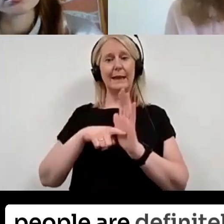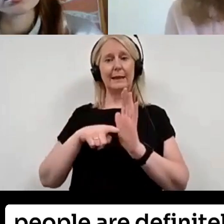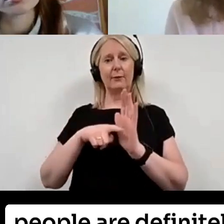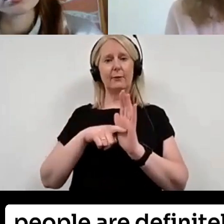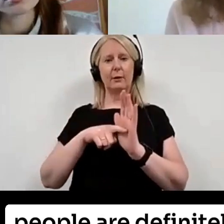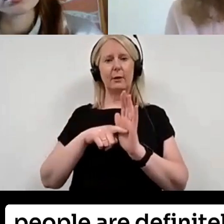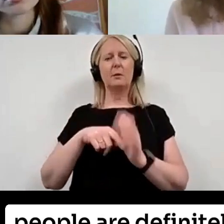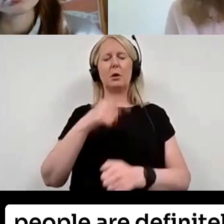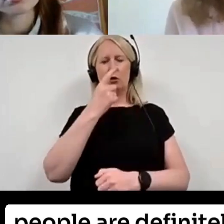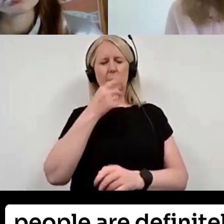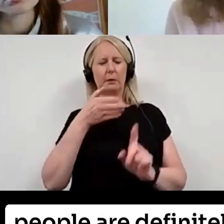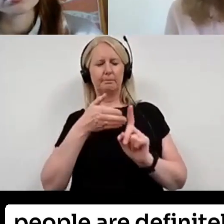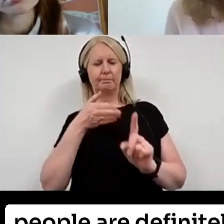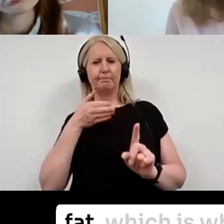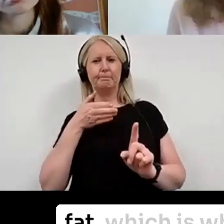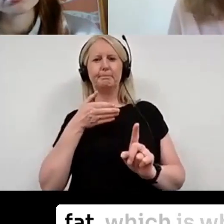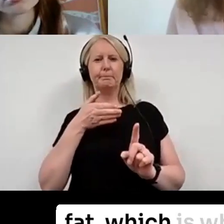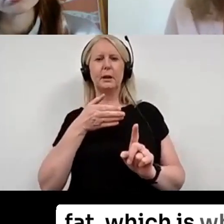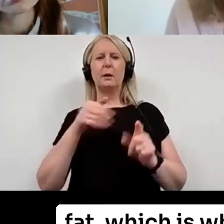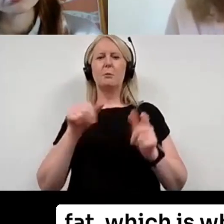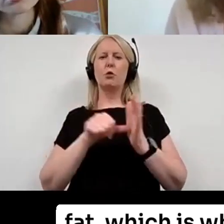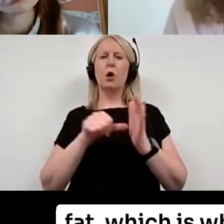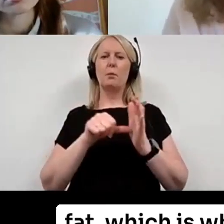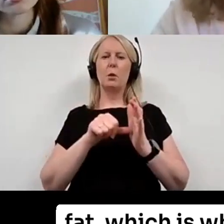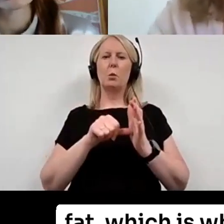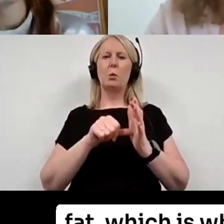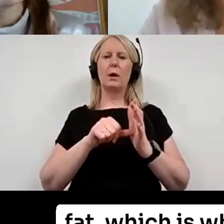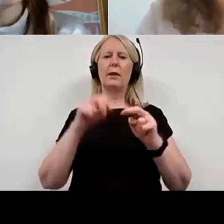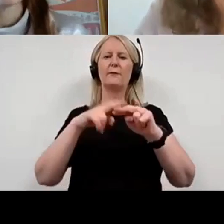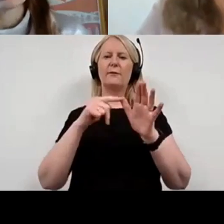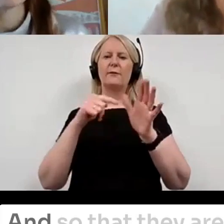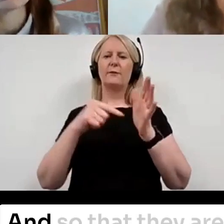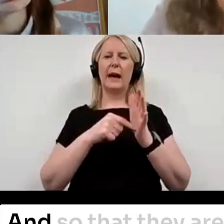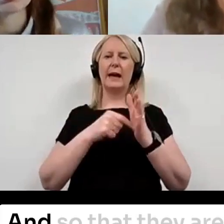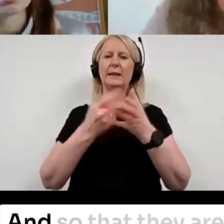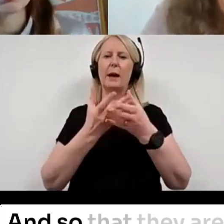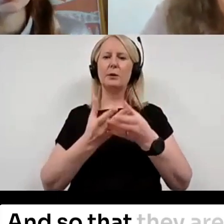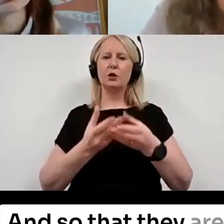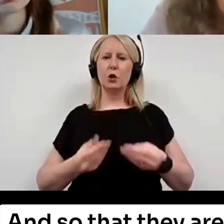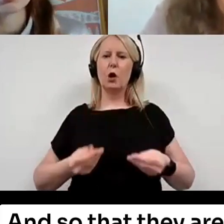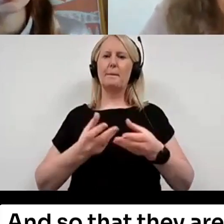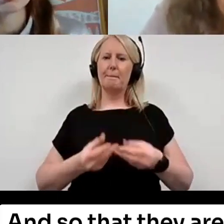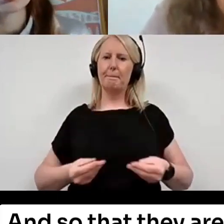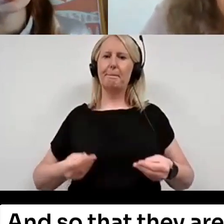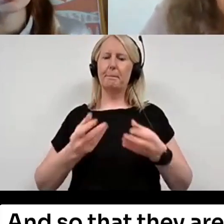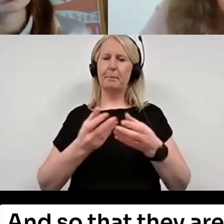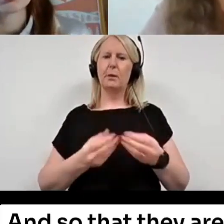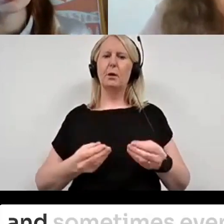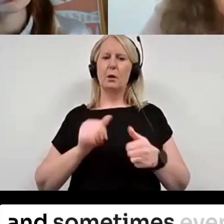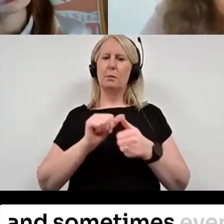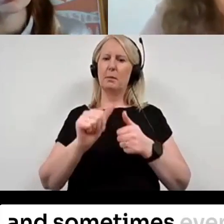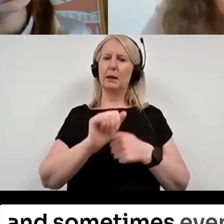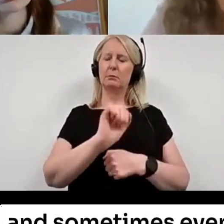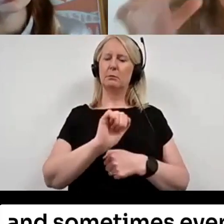are definitely struggling to absorb fat, which is what your bile is for. And so that they are better on a low-fat diet,